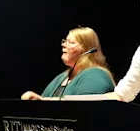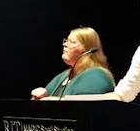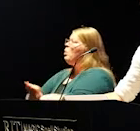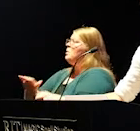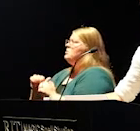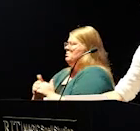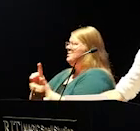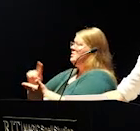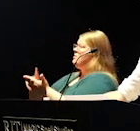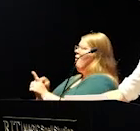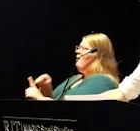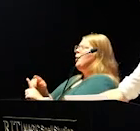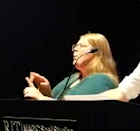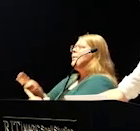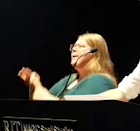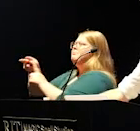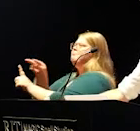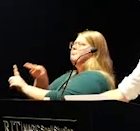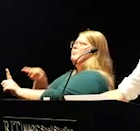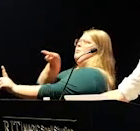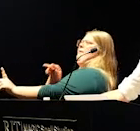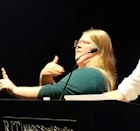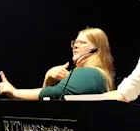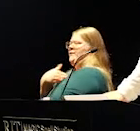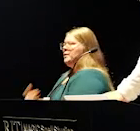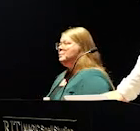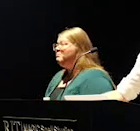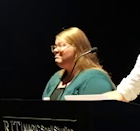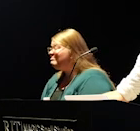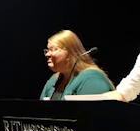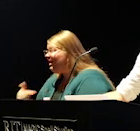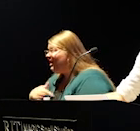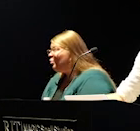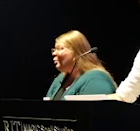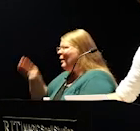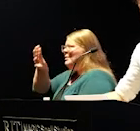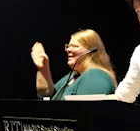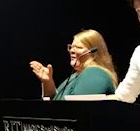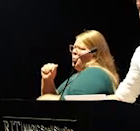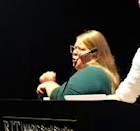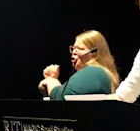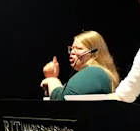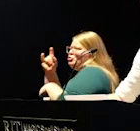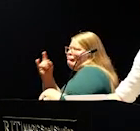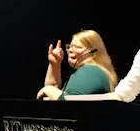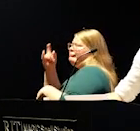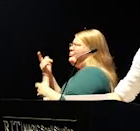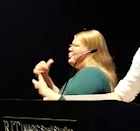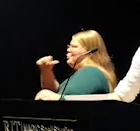up thinking I would own a bunch of restaurants. I've never served a table or really bartended in my